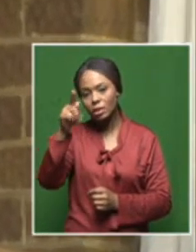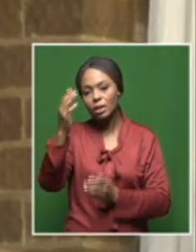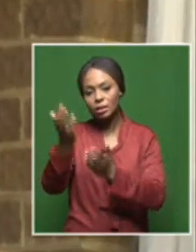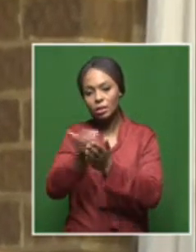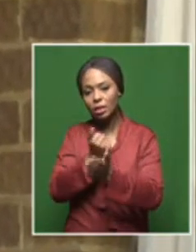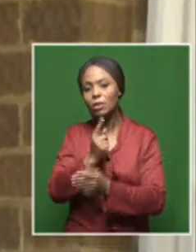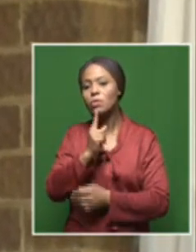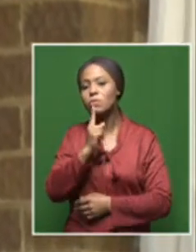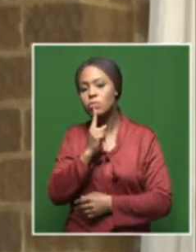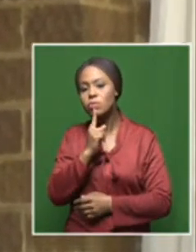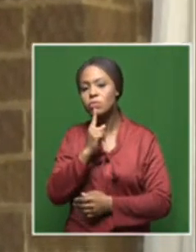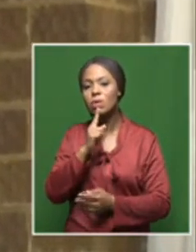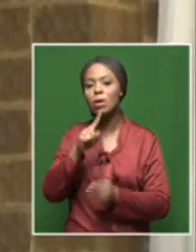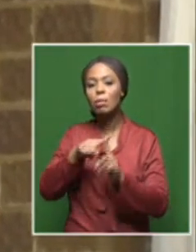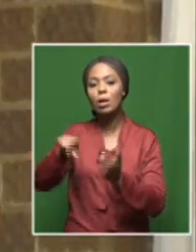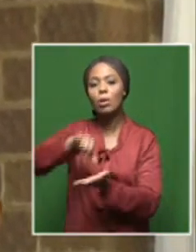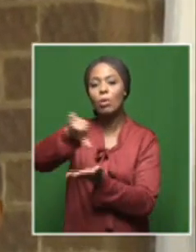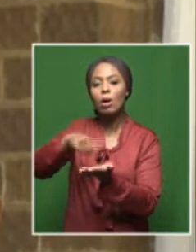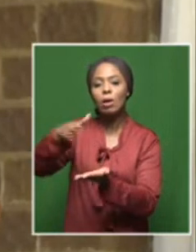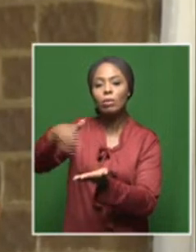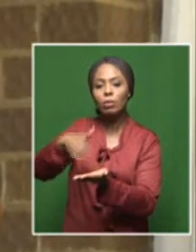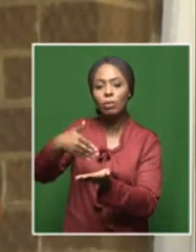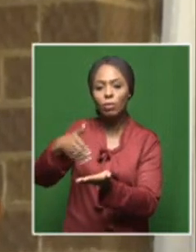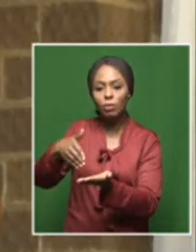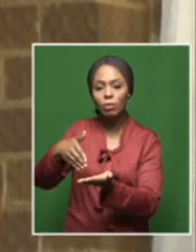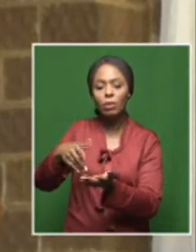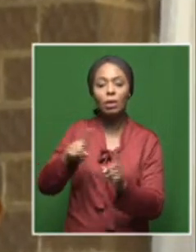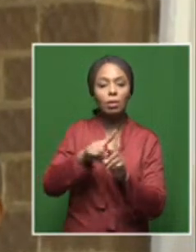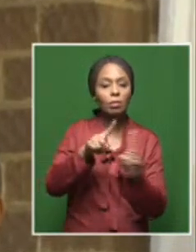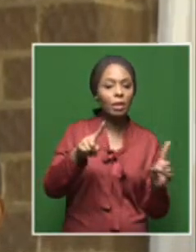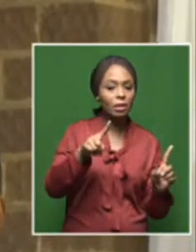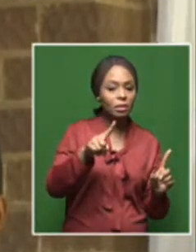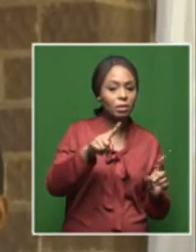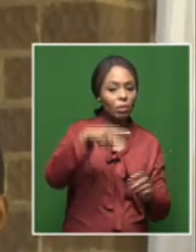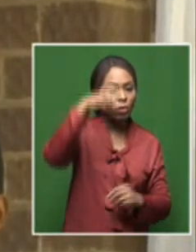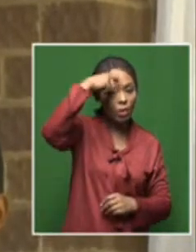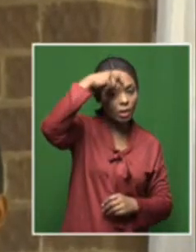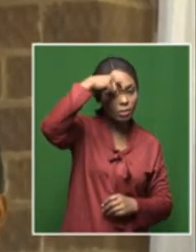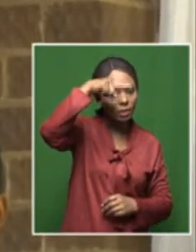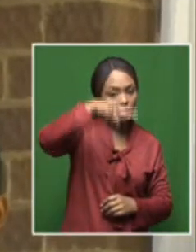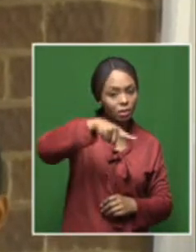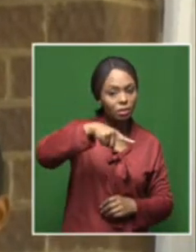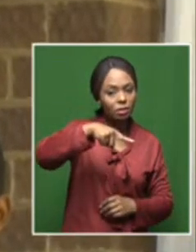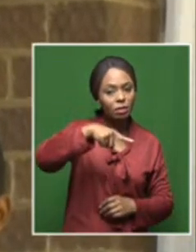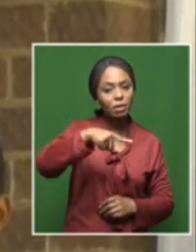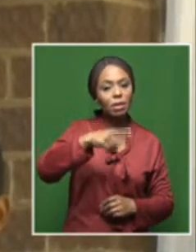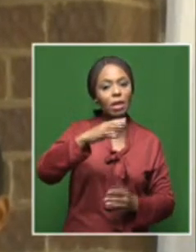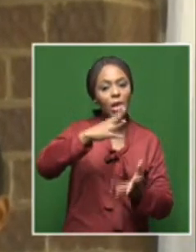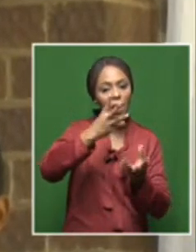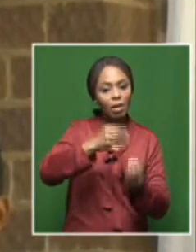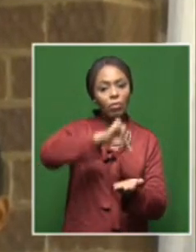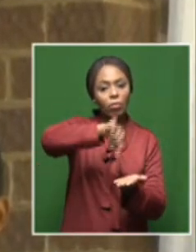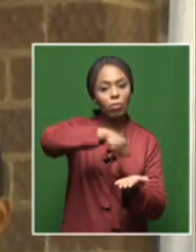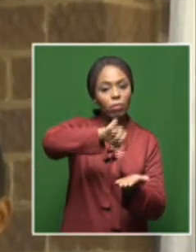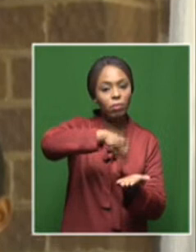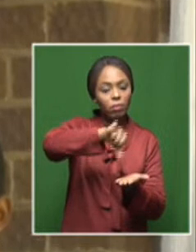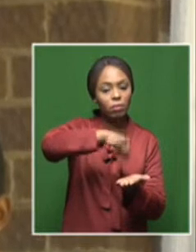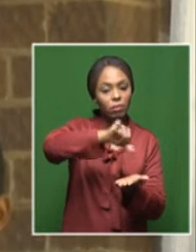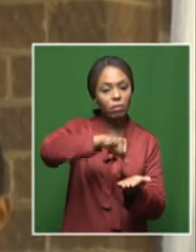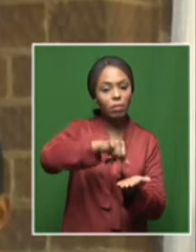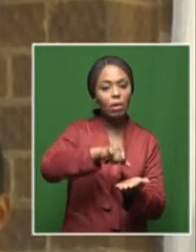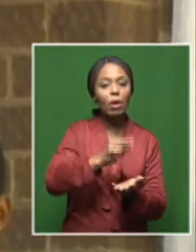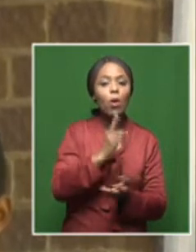wise ones, however, took oil in jars along with their lamps.